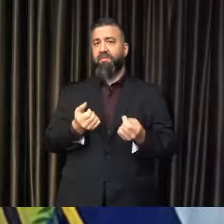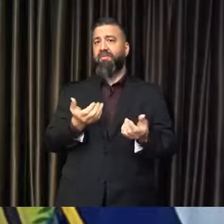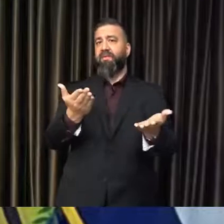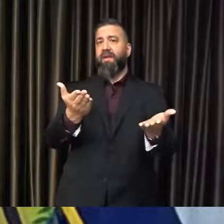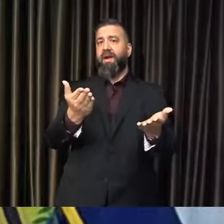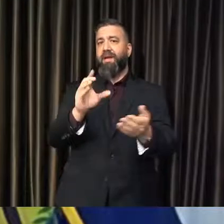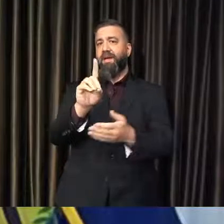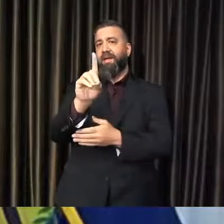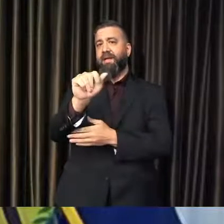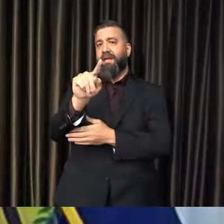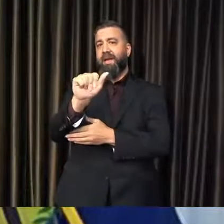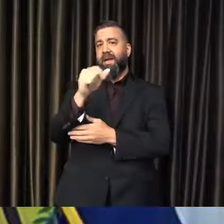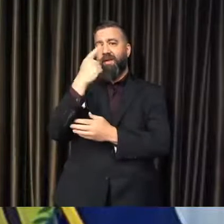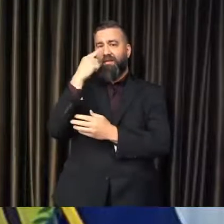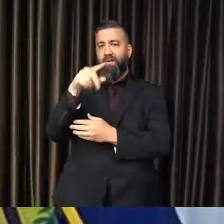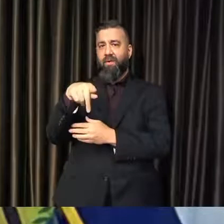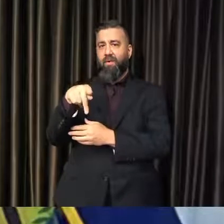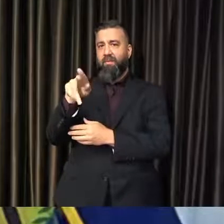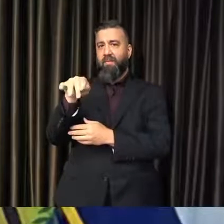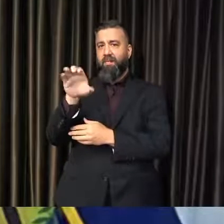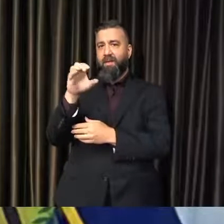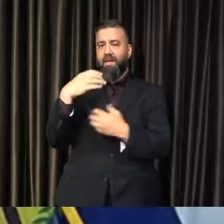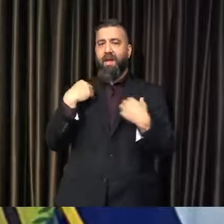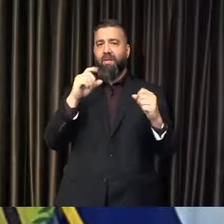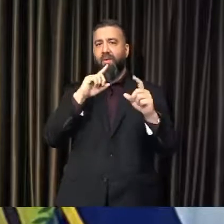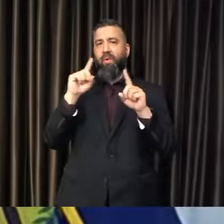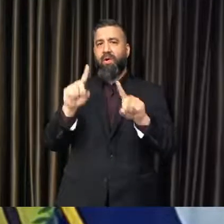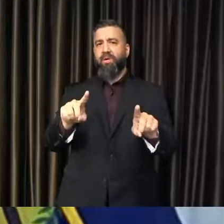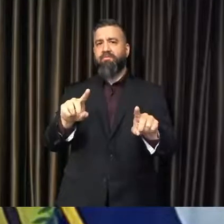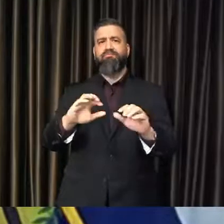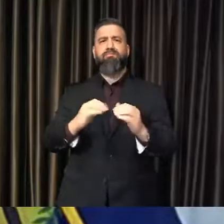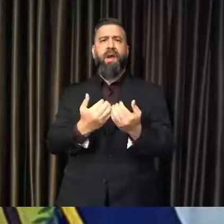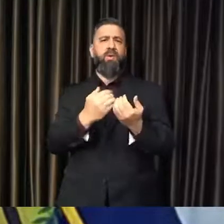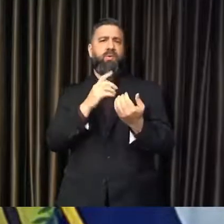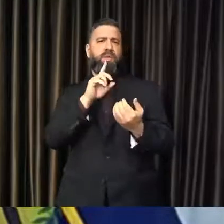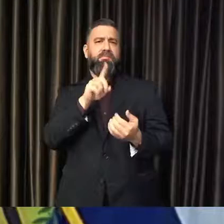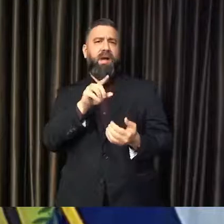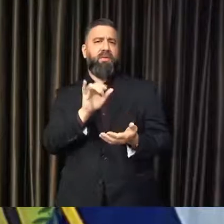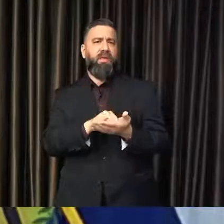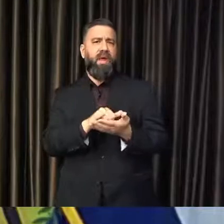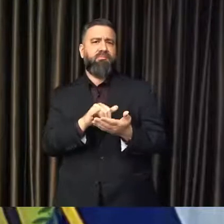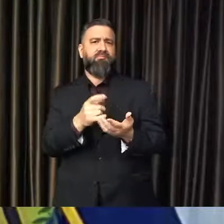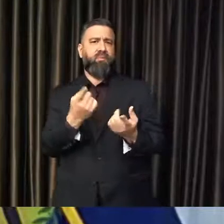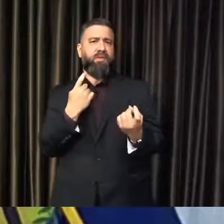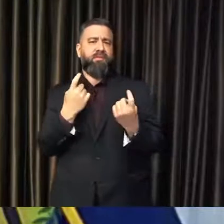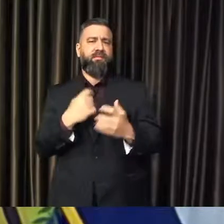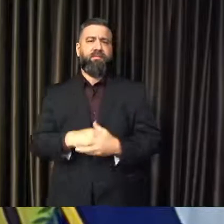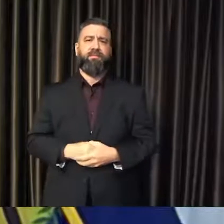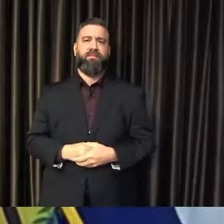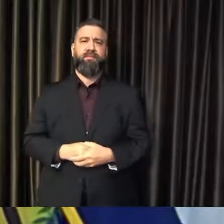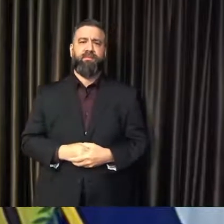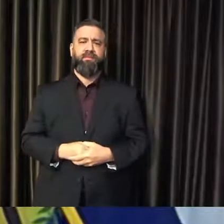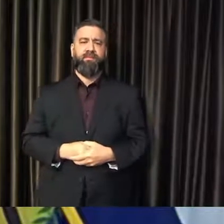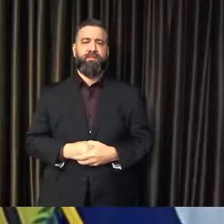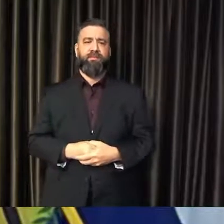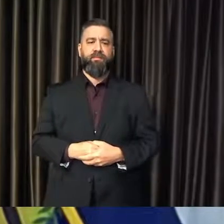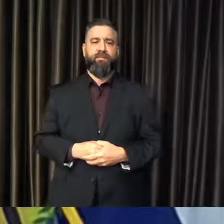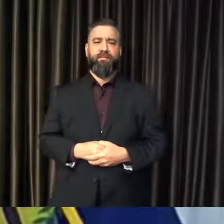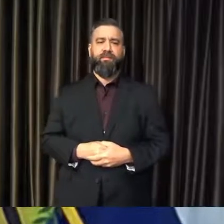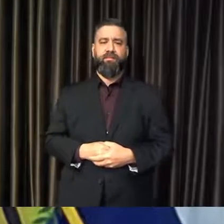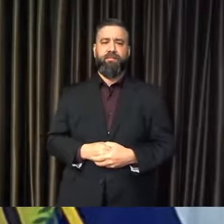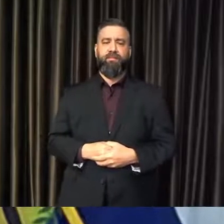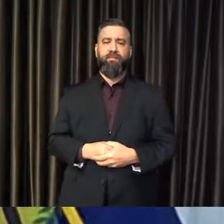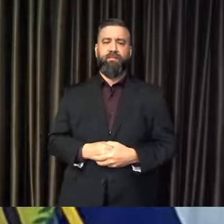providing the data for the public health orders. How do you respond to that allegation? The question is